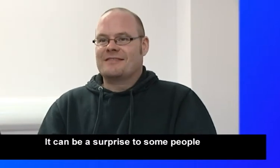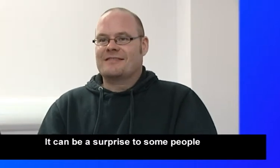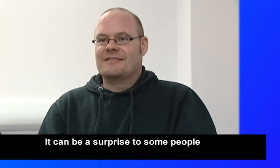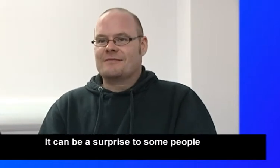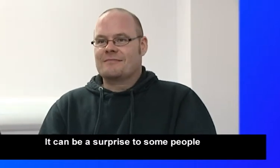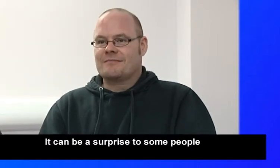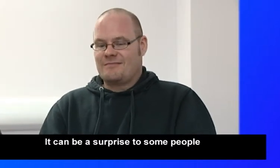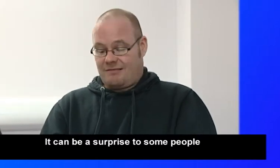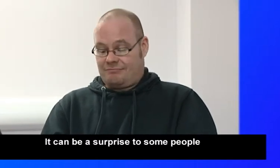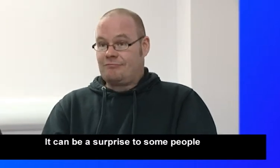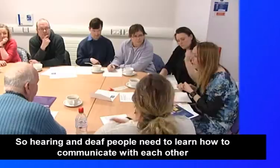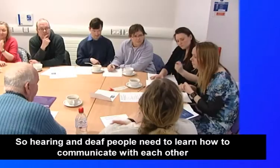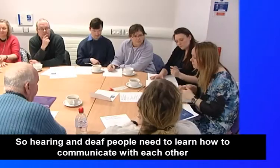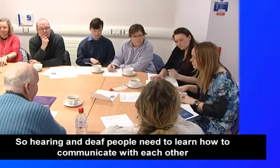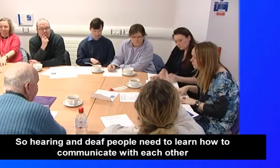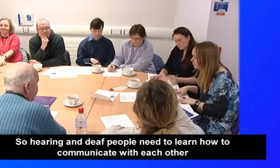to some people.